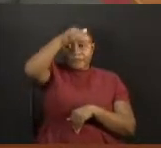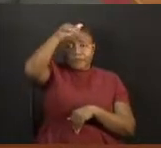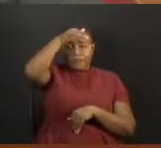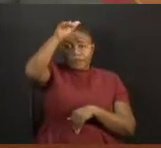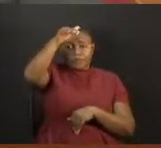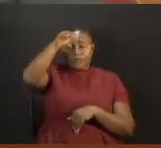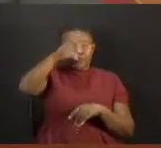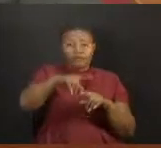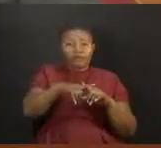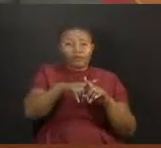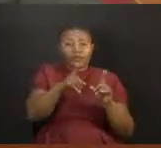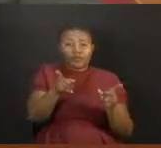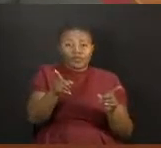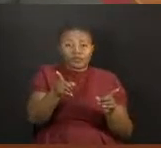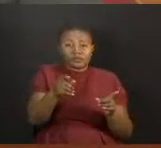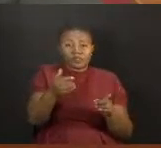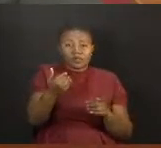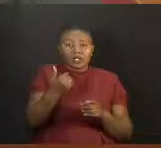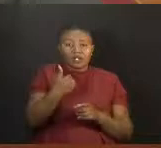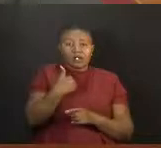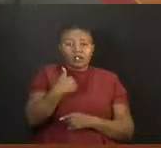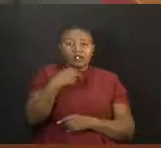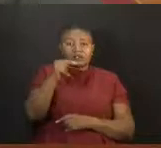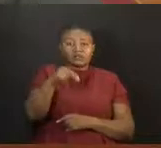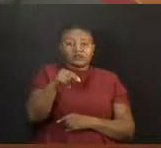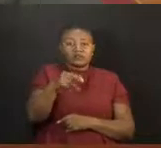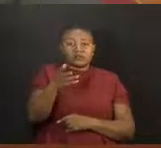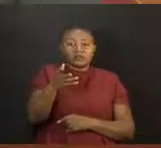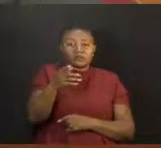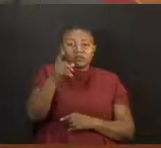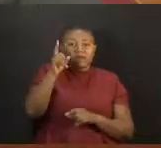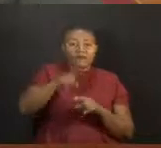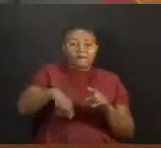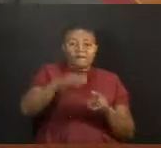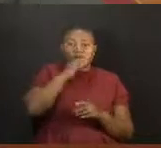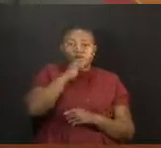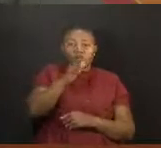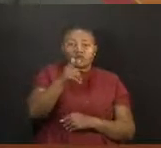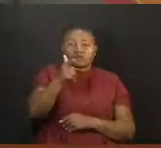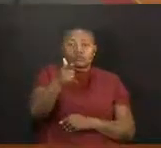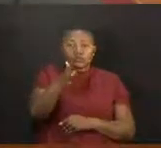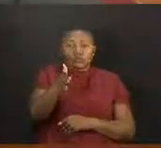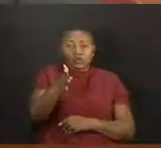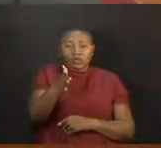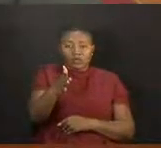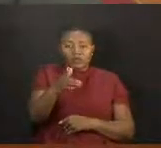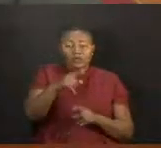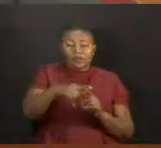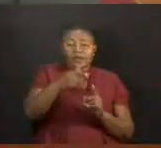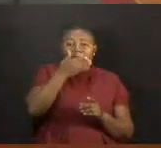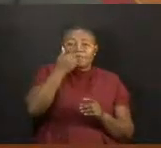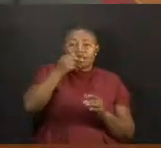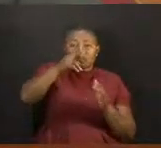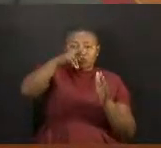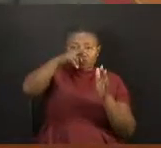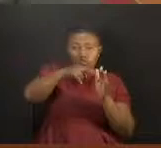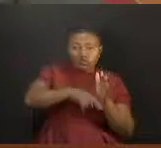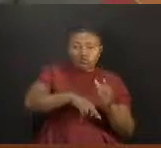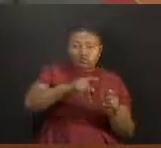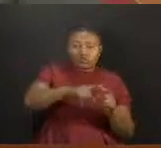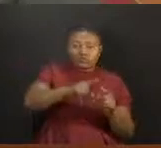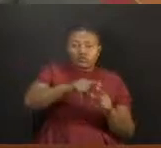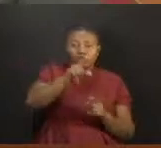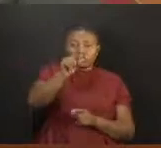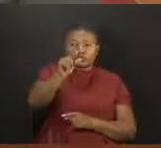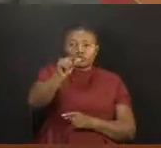Unfortunately, the spatial requirements require that it cannot be 25, but reduced to 20-floor facility.